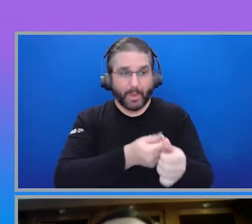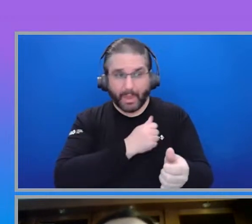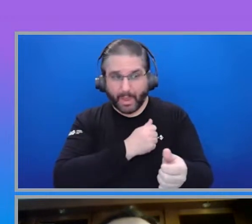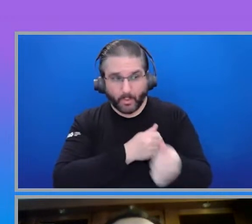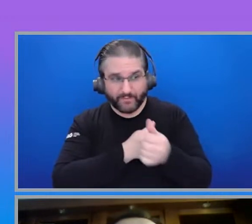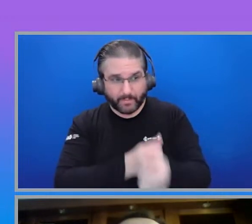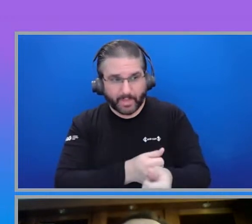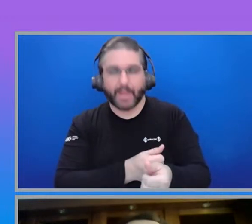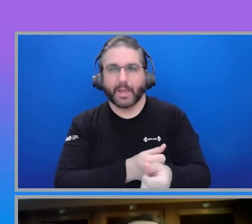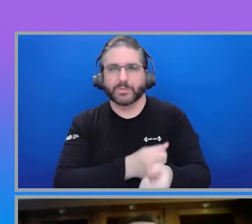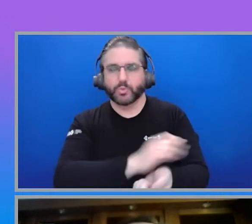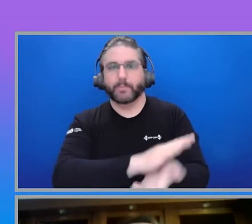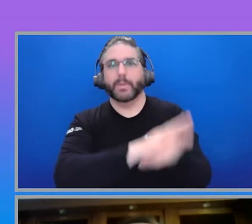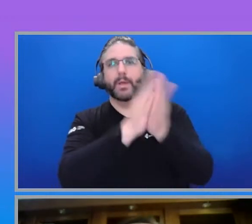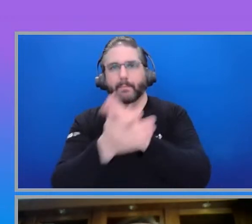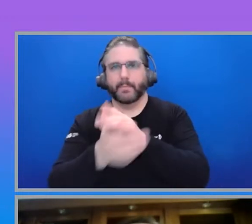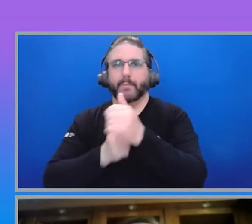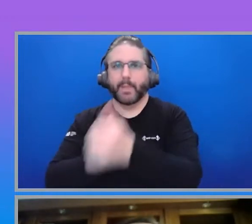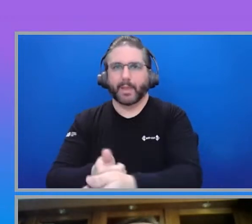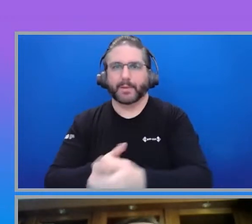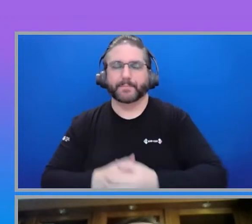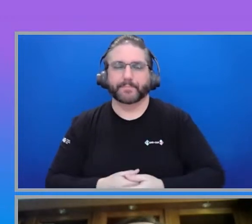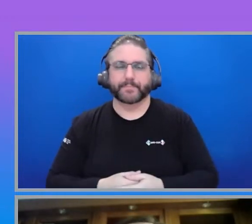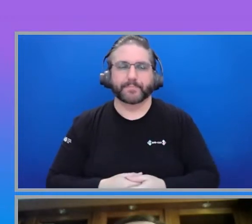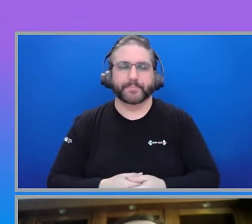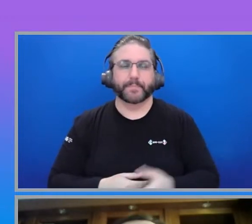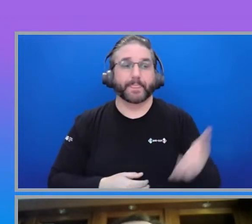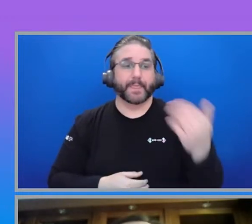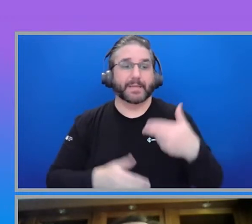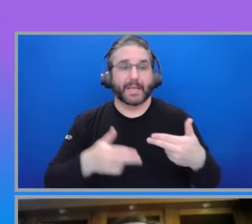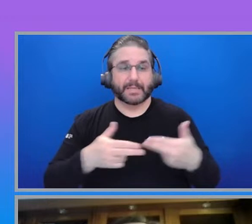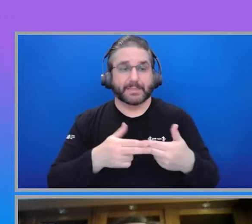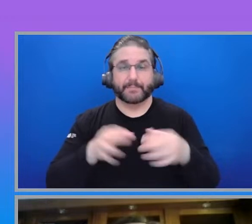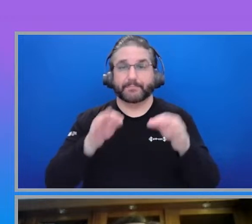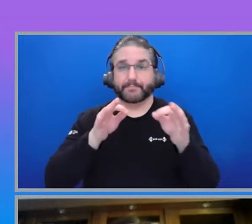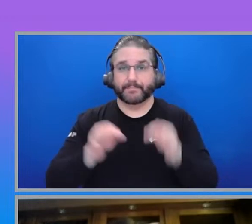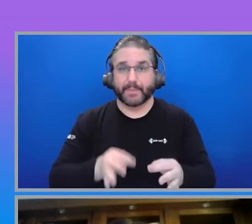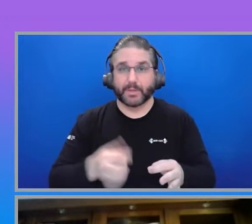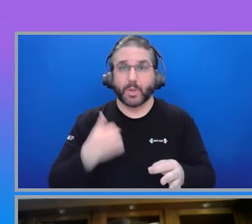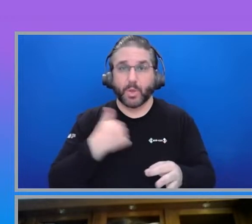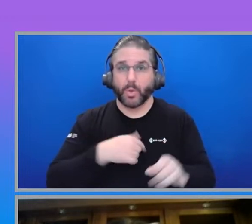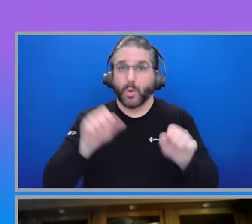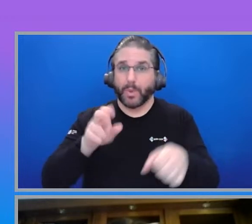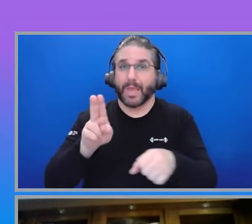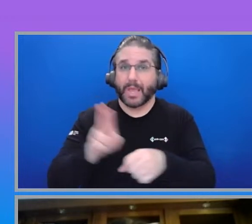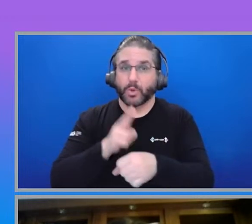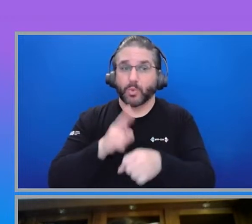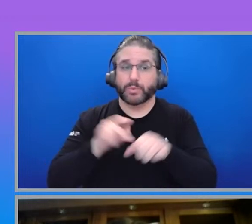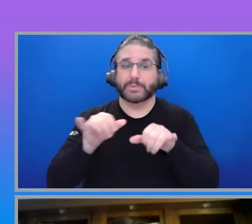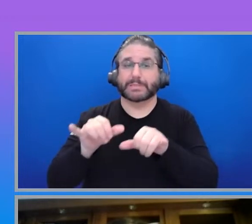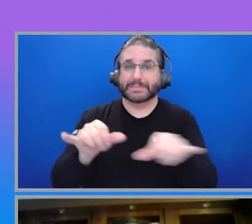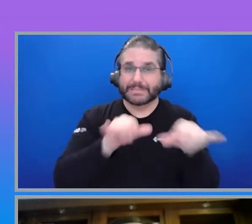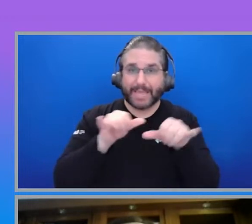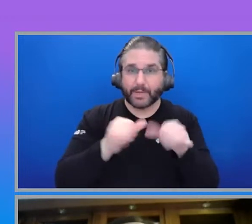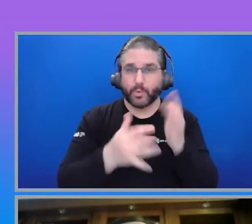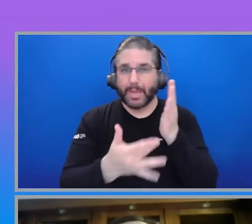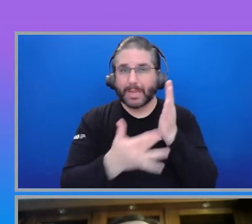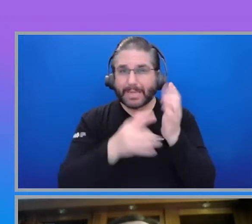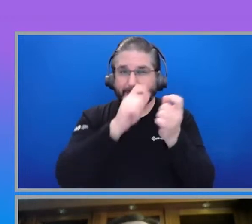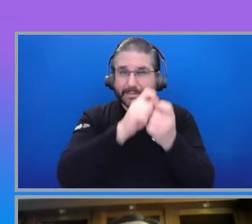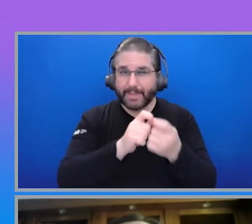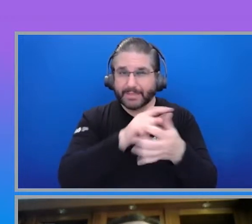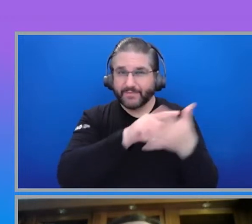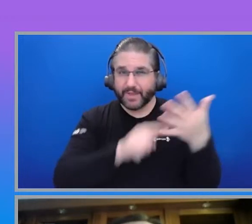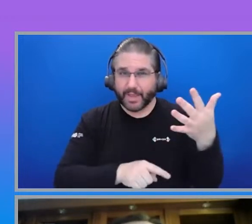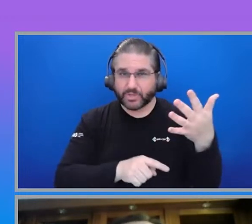next slide, it indicates that we have the possibility to use standards and technical specifications to